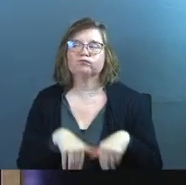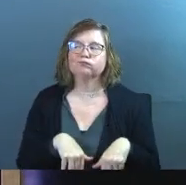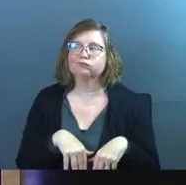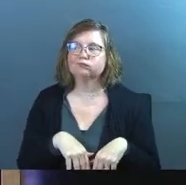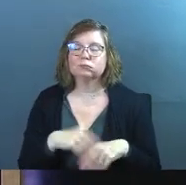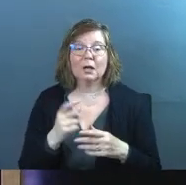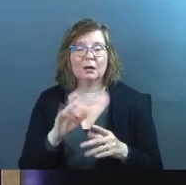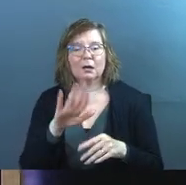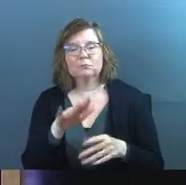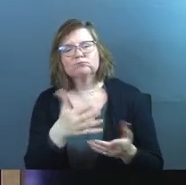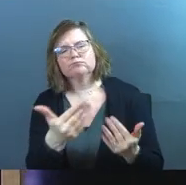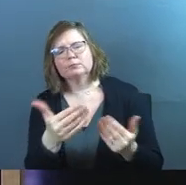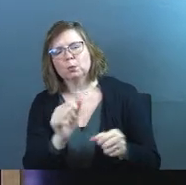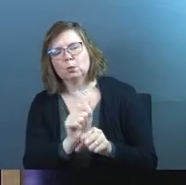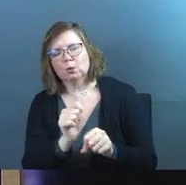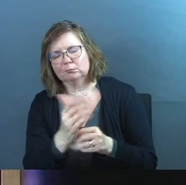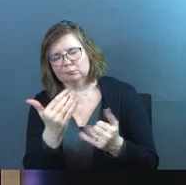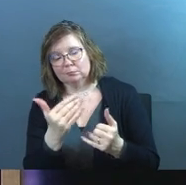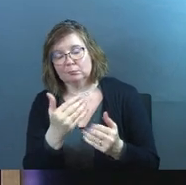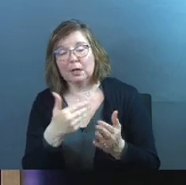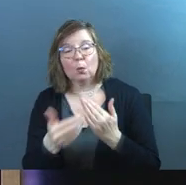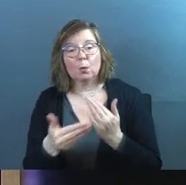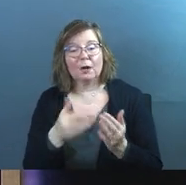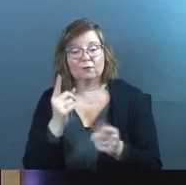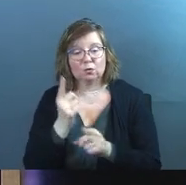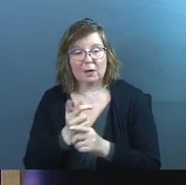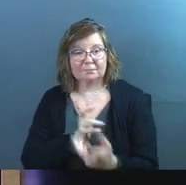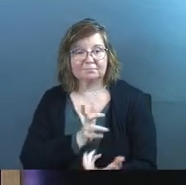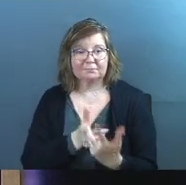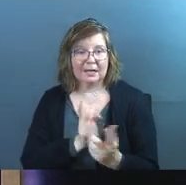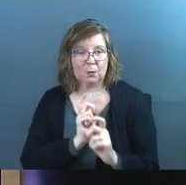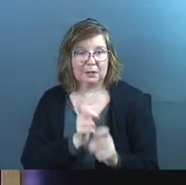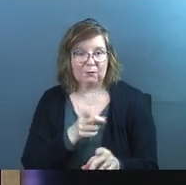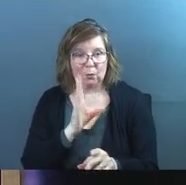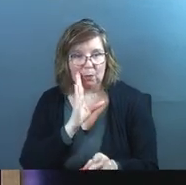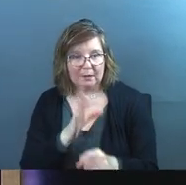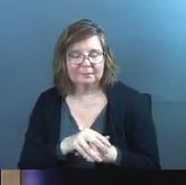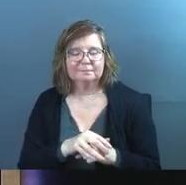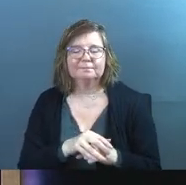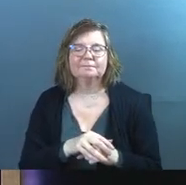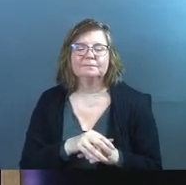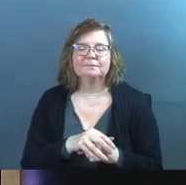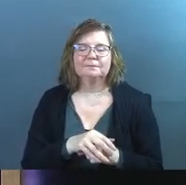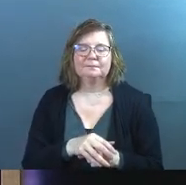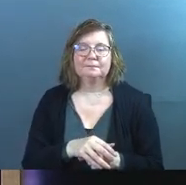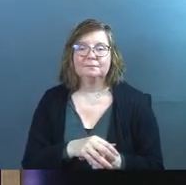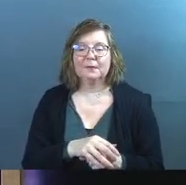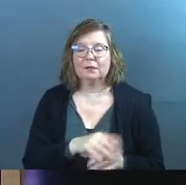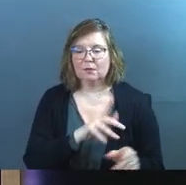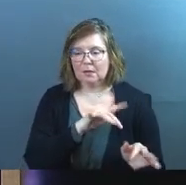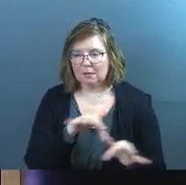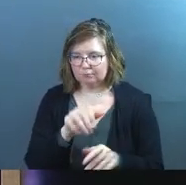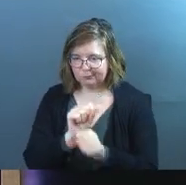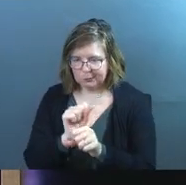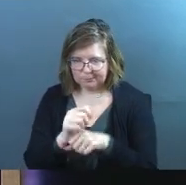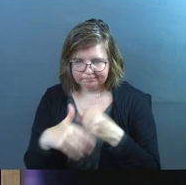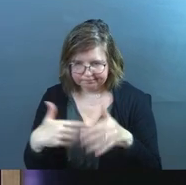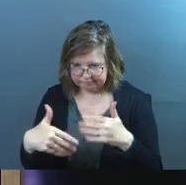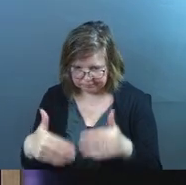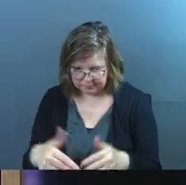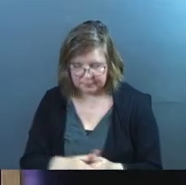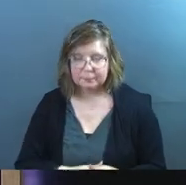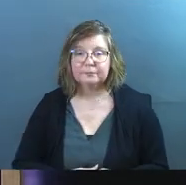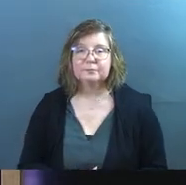vineyard too, and whatever is right, I will give to you. So they went, right? Going out, hiring more people. These other guys are already working. Let's get some more